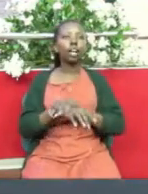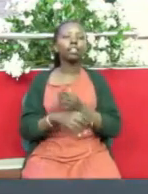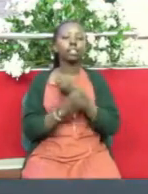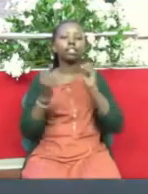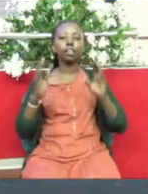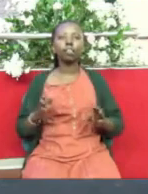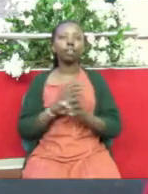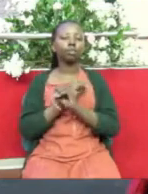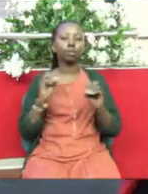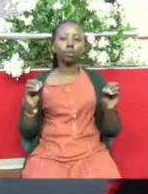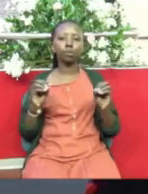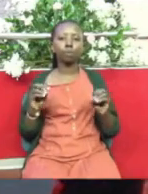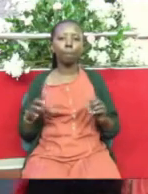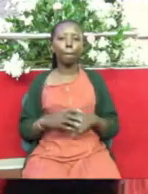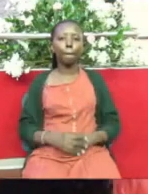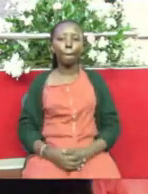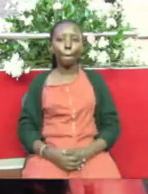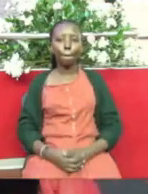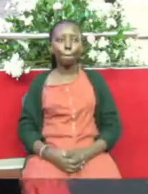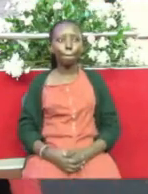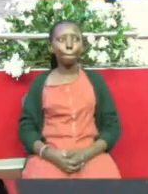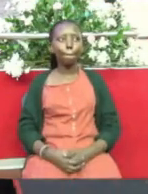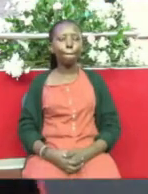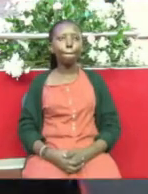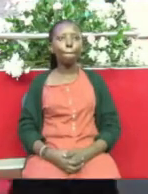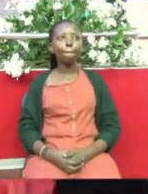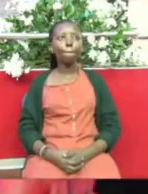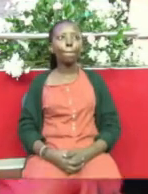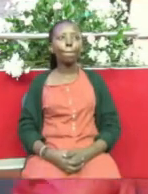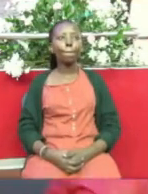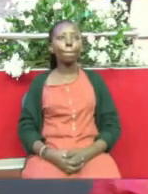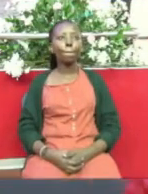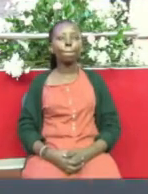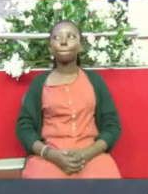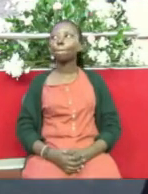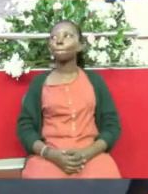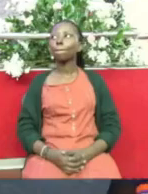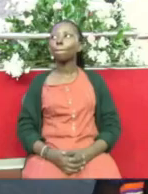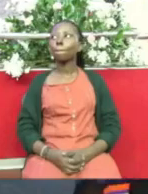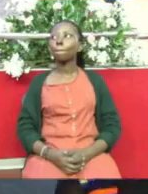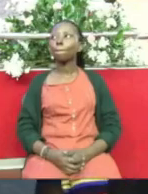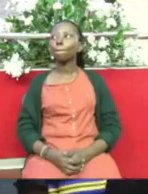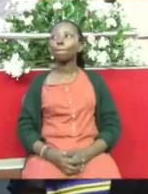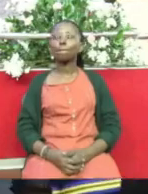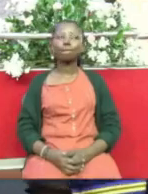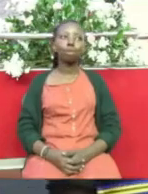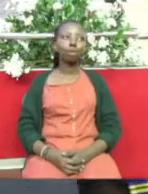you. We thank you, Jesus. We thank you. Oh, you are